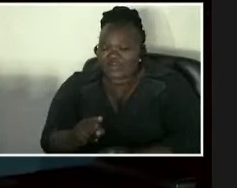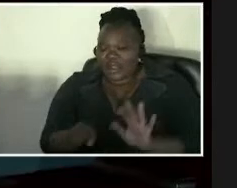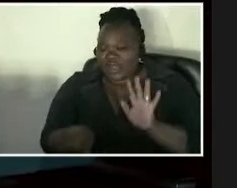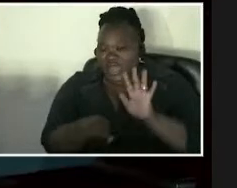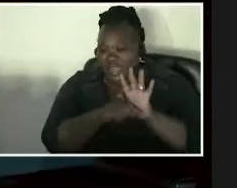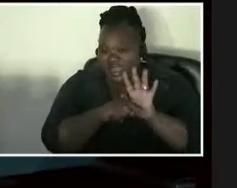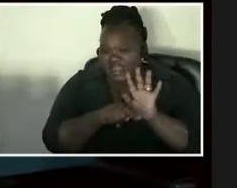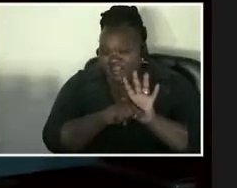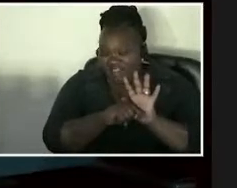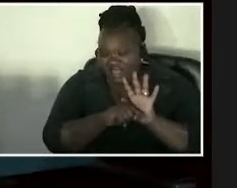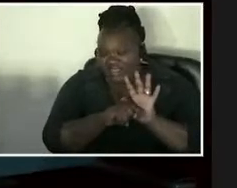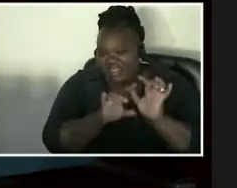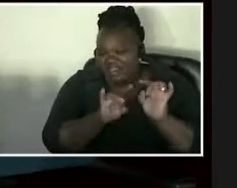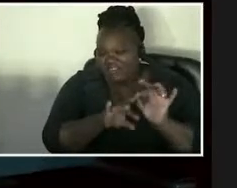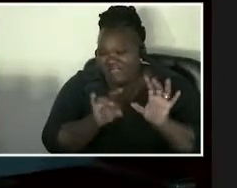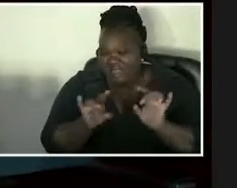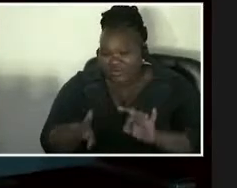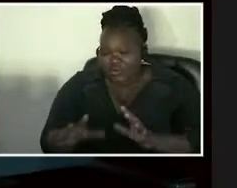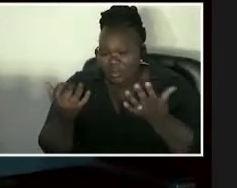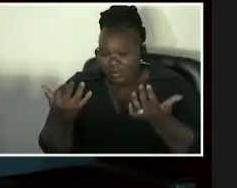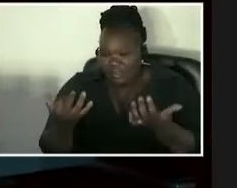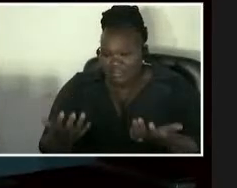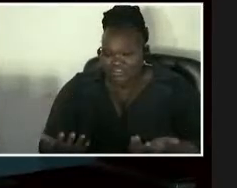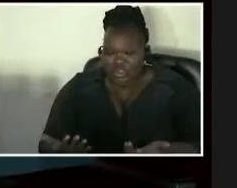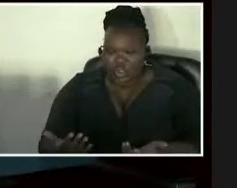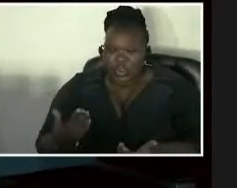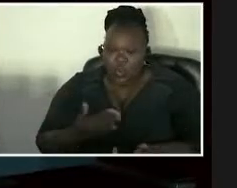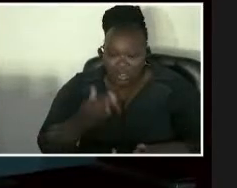effect on the project service